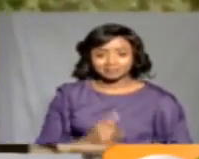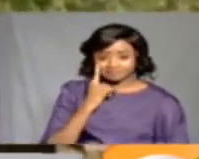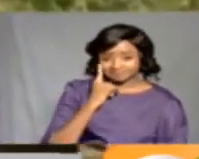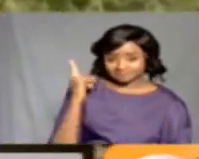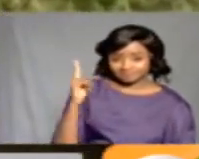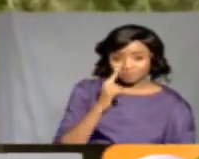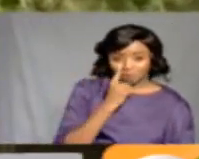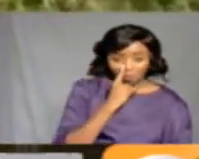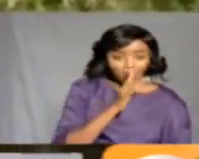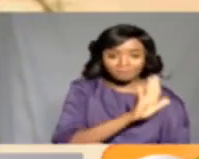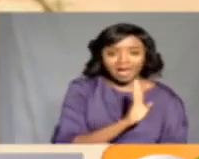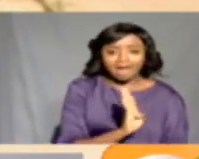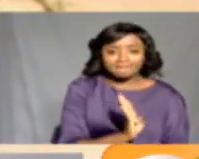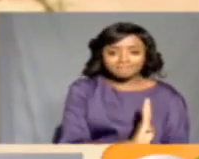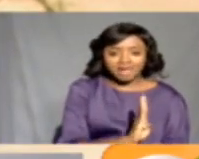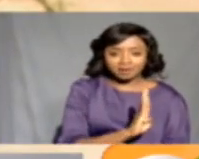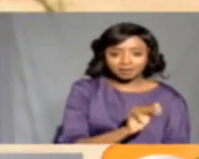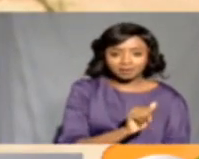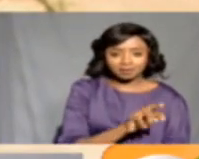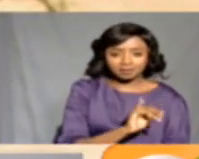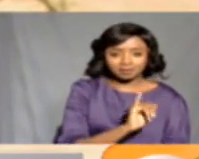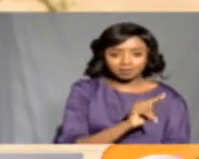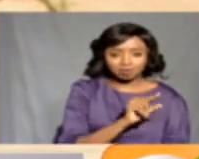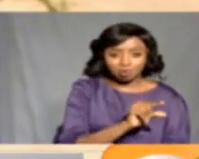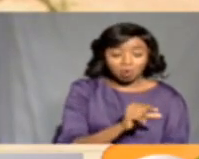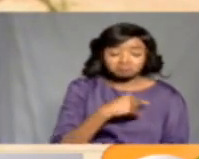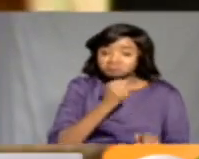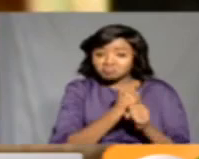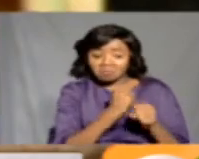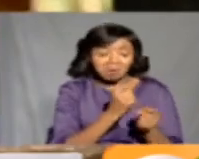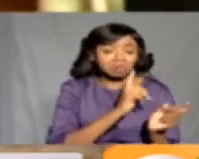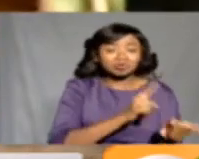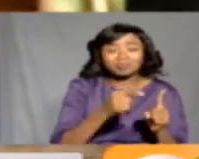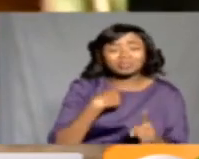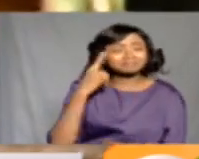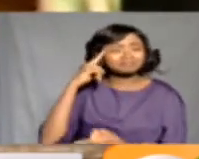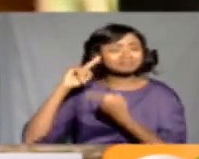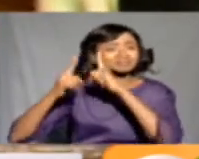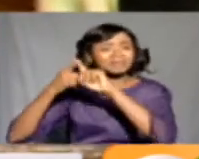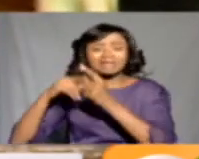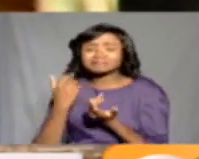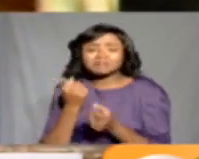Village, Baringo County, she goes on with her usual household chores, wondering what next.